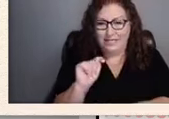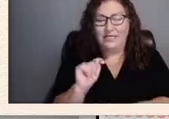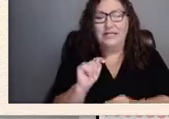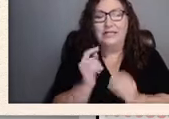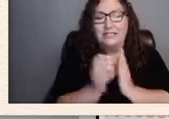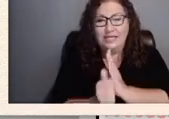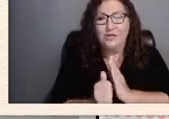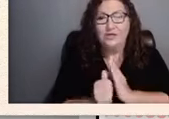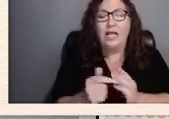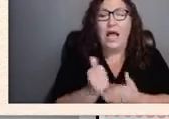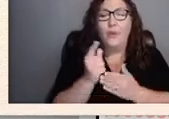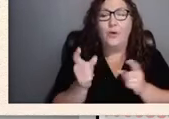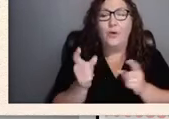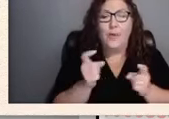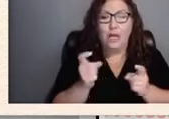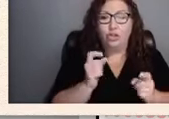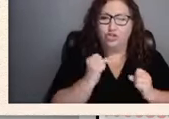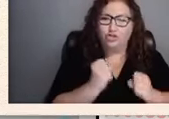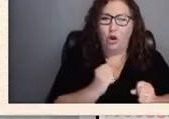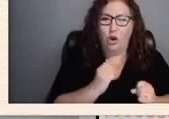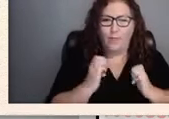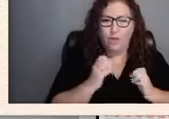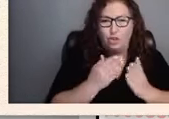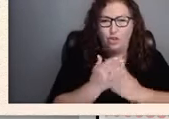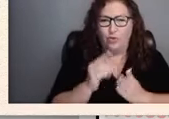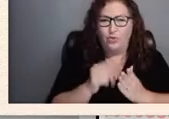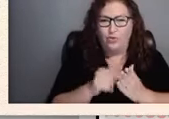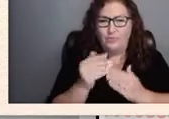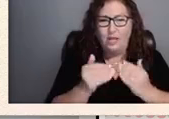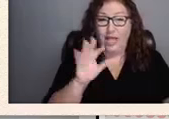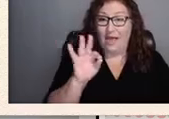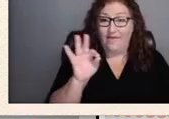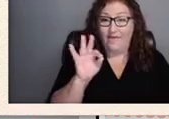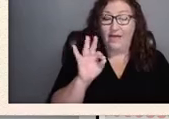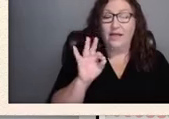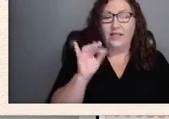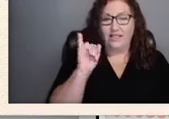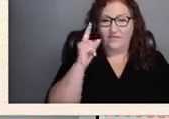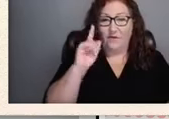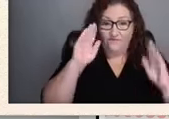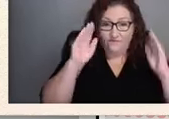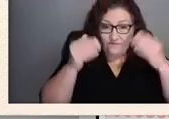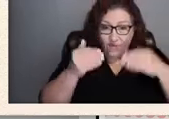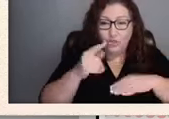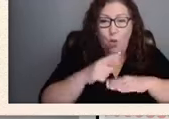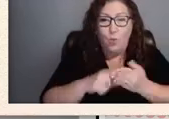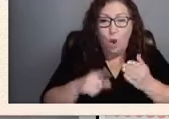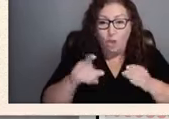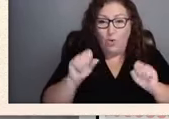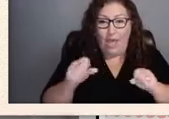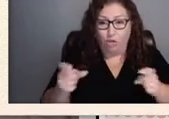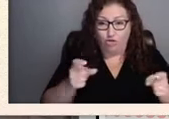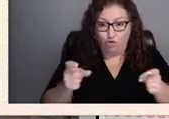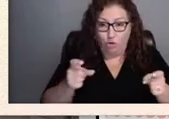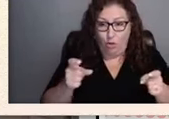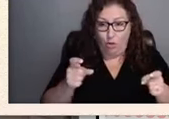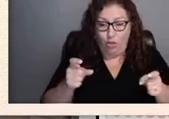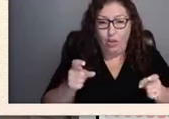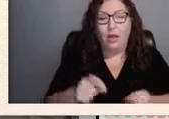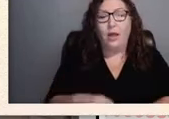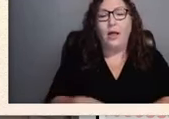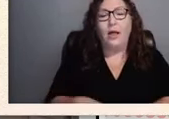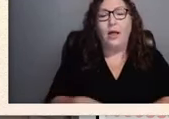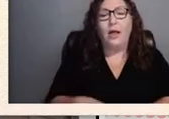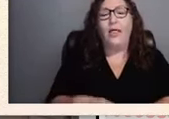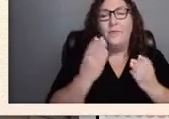this process. So the F in FIGHT stands for focus on what you can control. There's many elements of COVID-19 that we